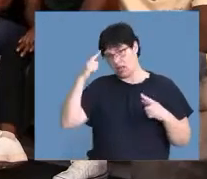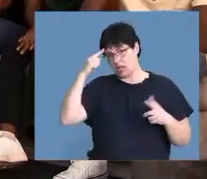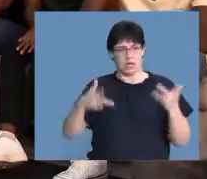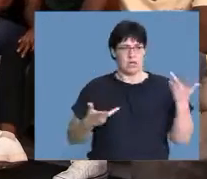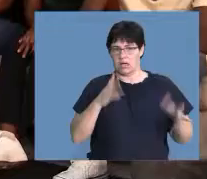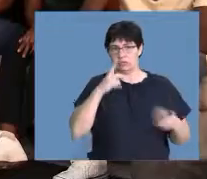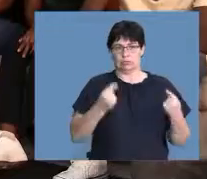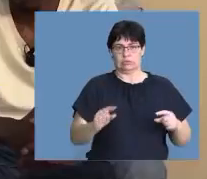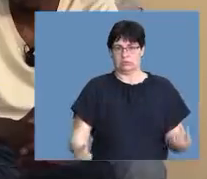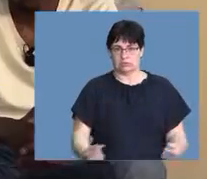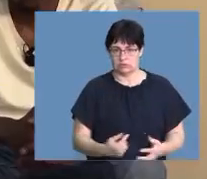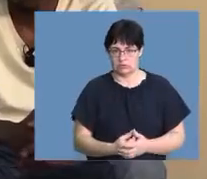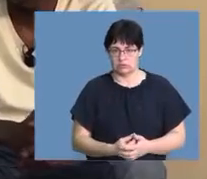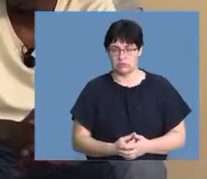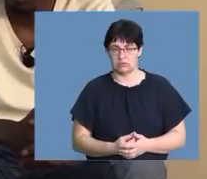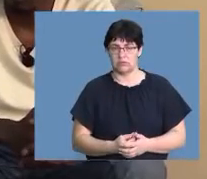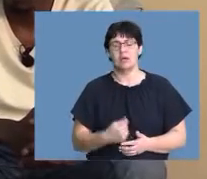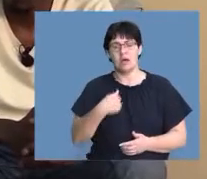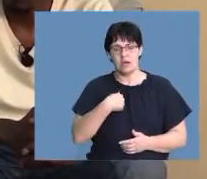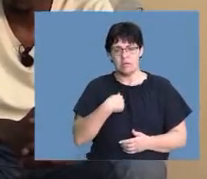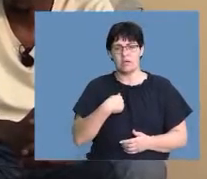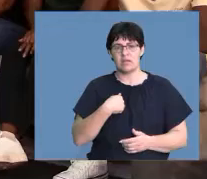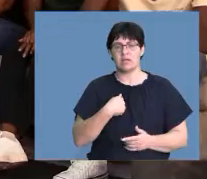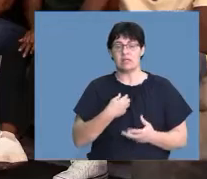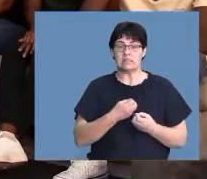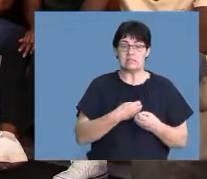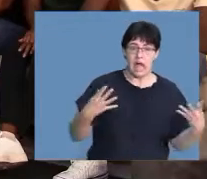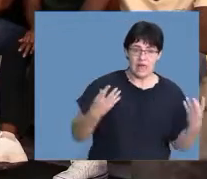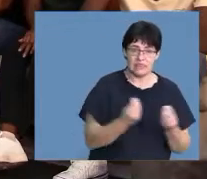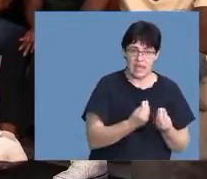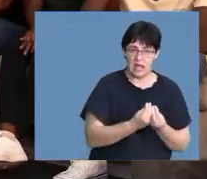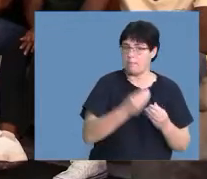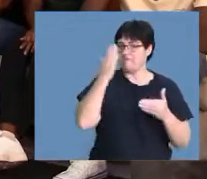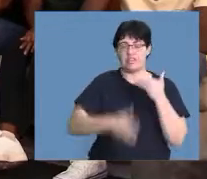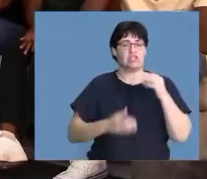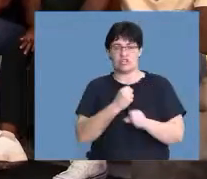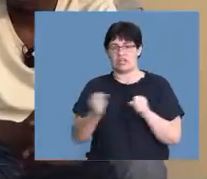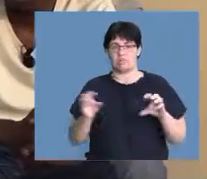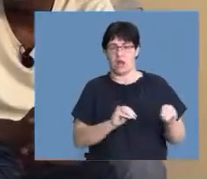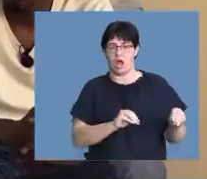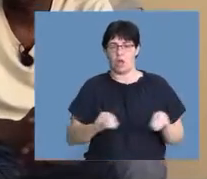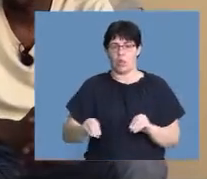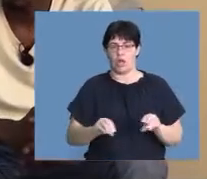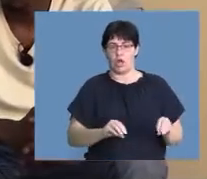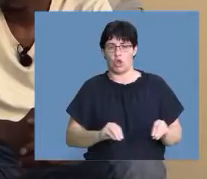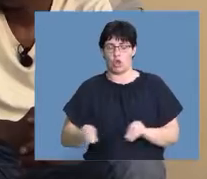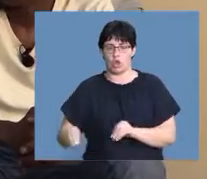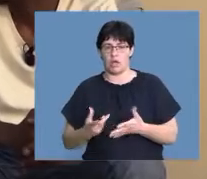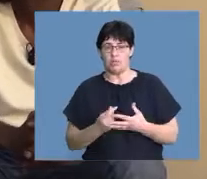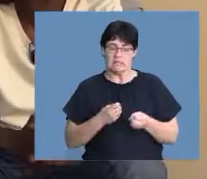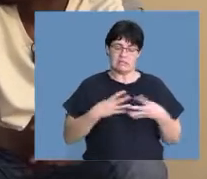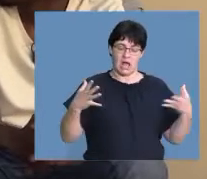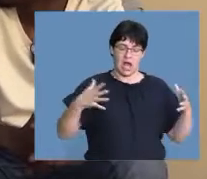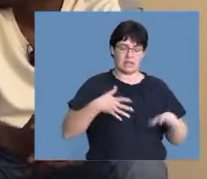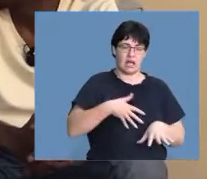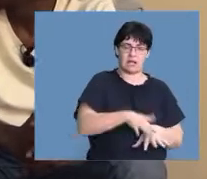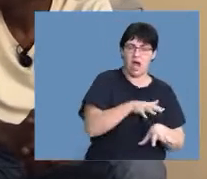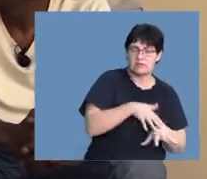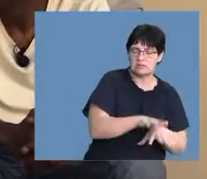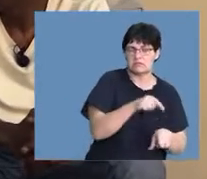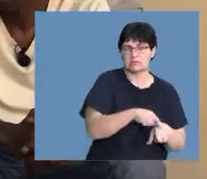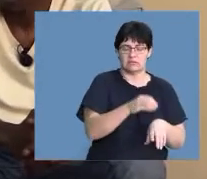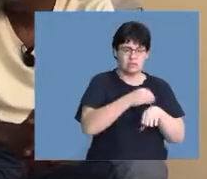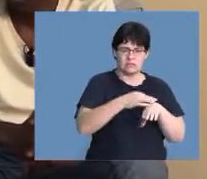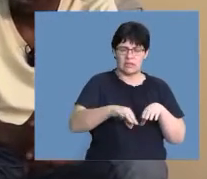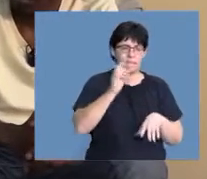Oh, yes. I start things and never finish them. You procrastinate. Yes. I'll start a garden and I get